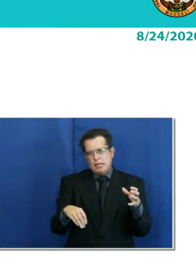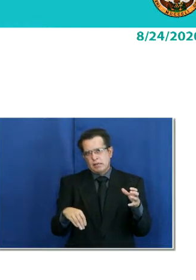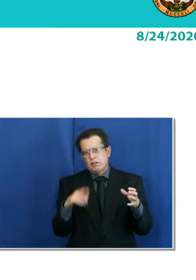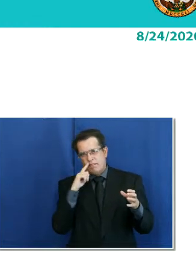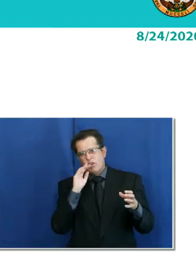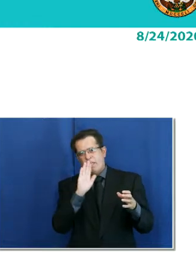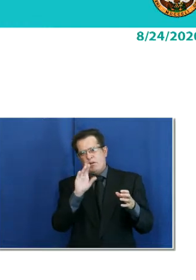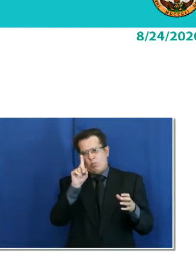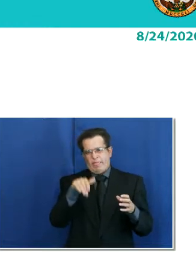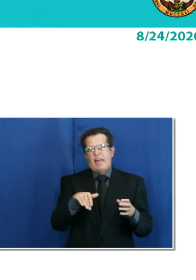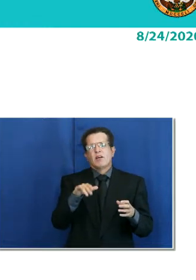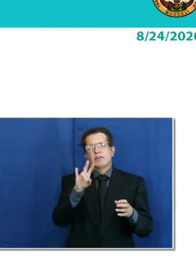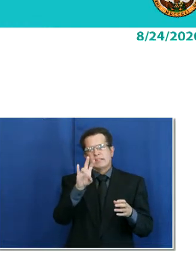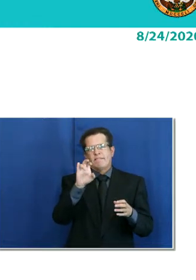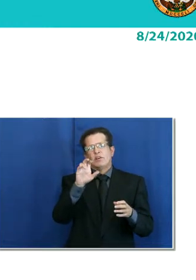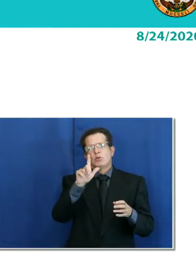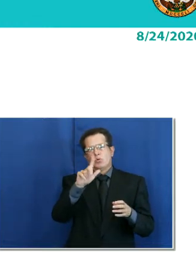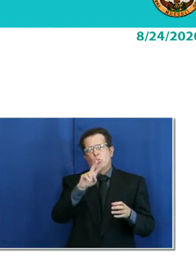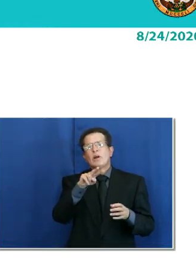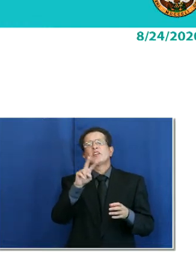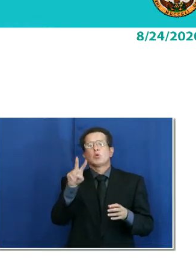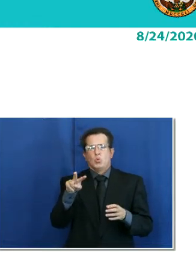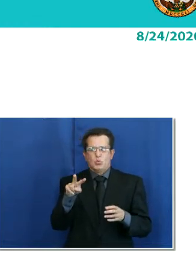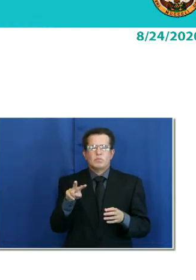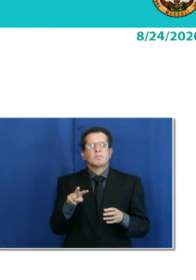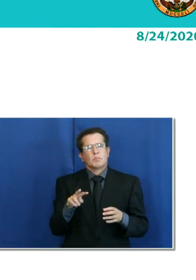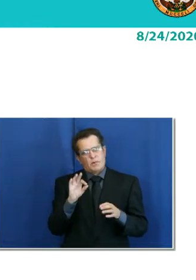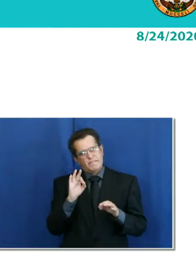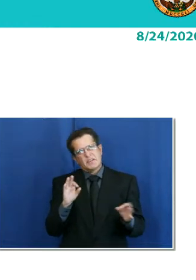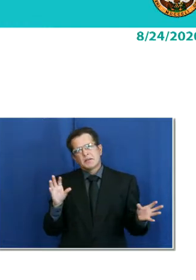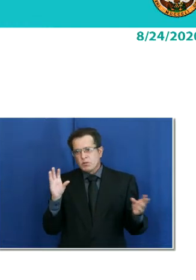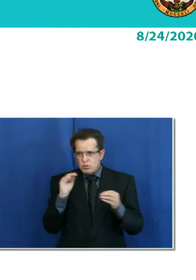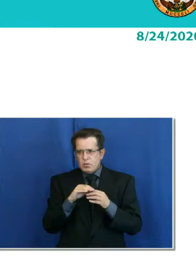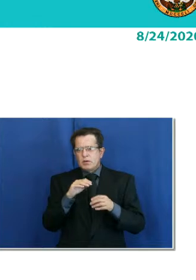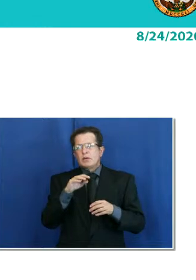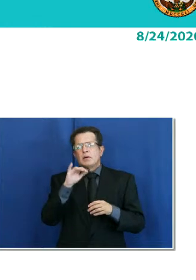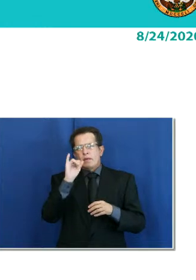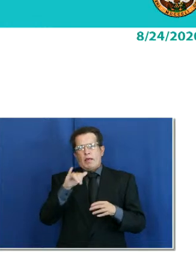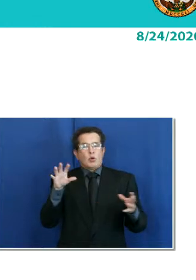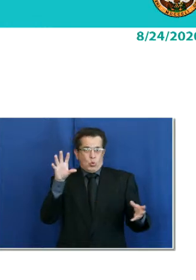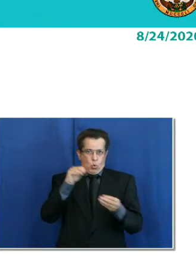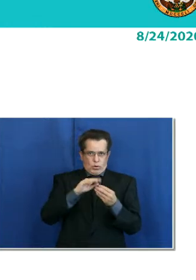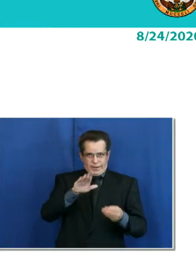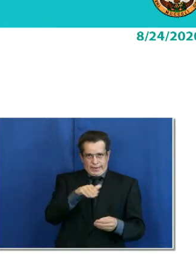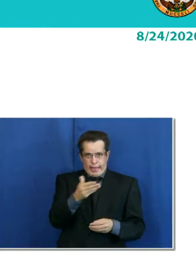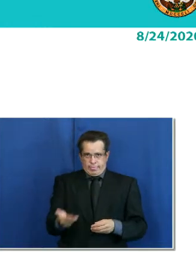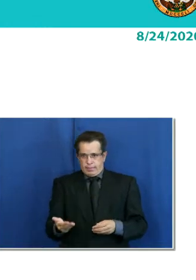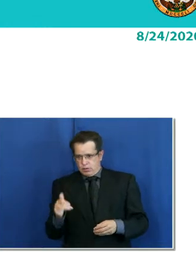1,722 cases. The 660 total deaths represent